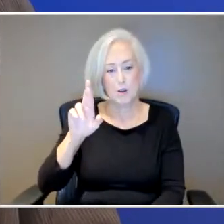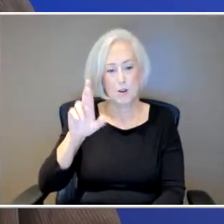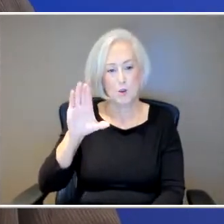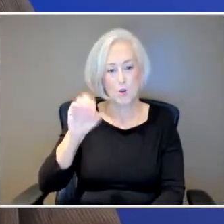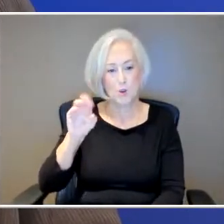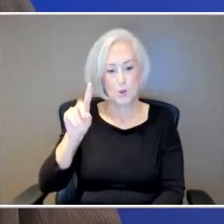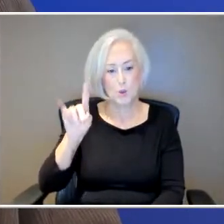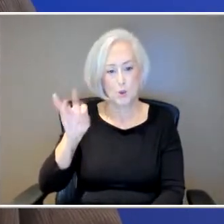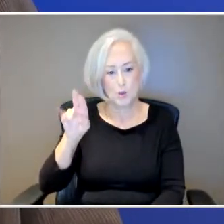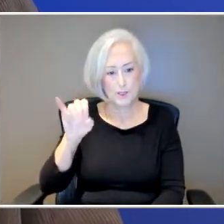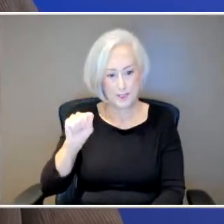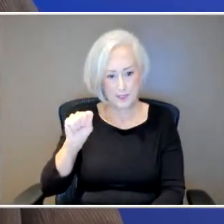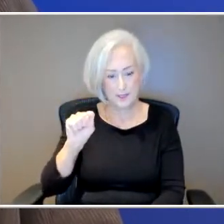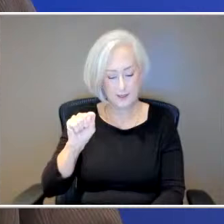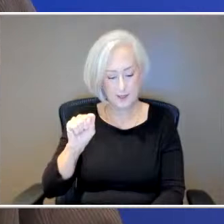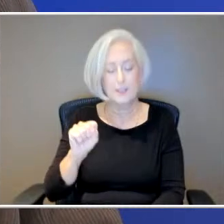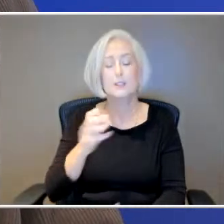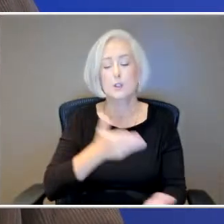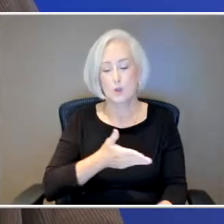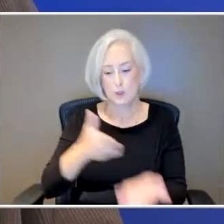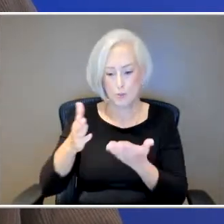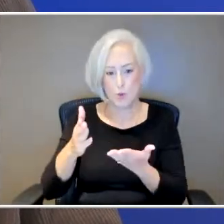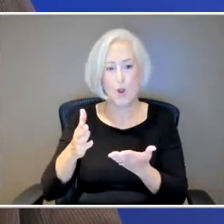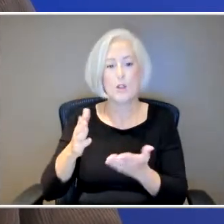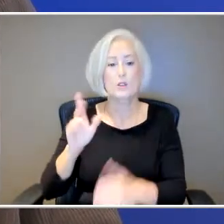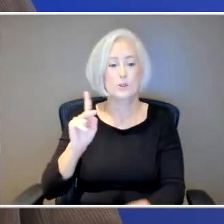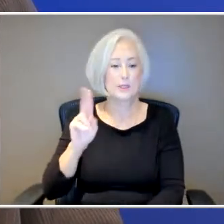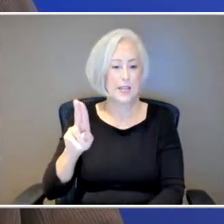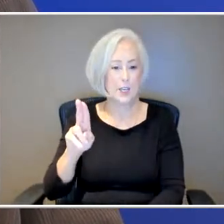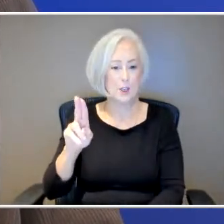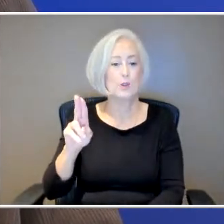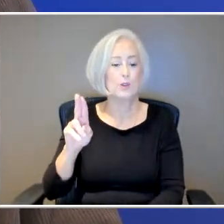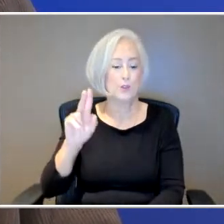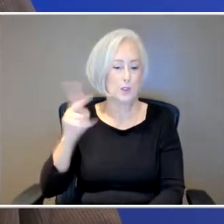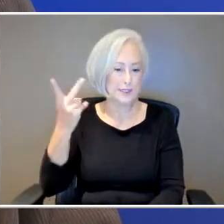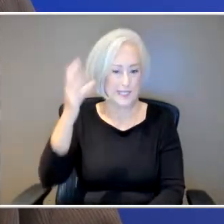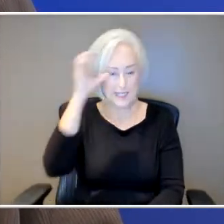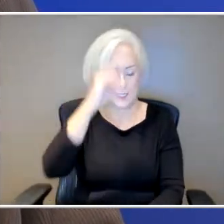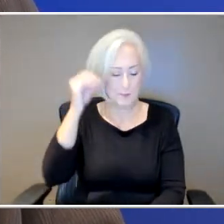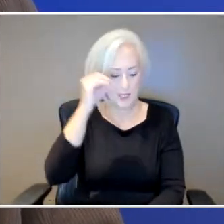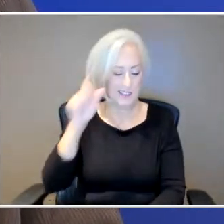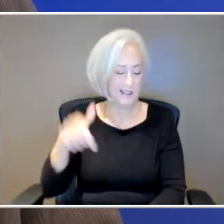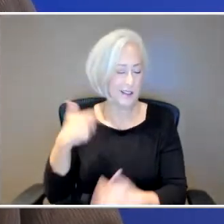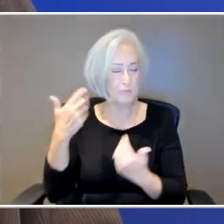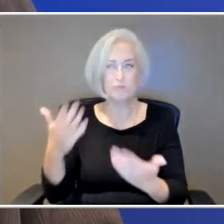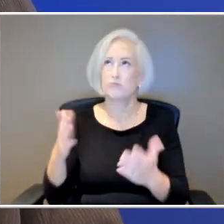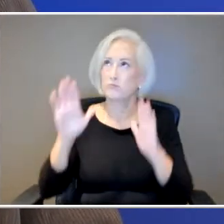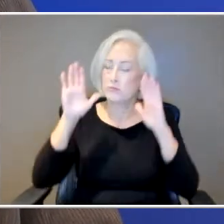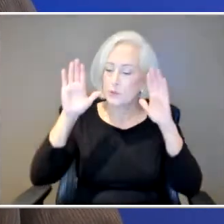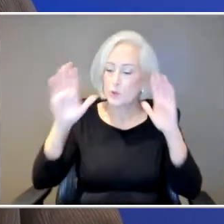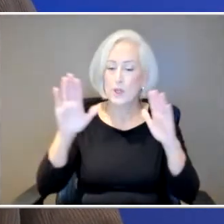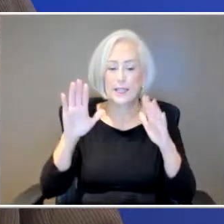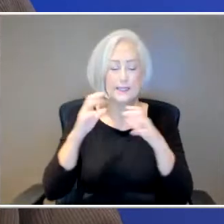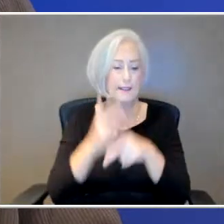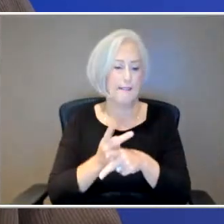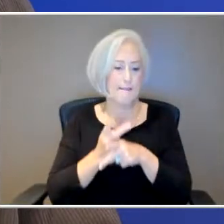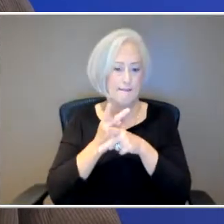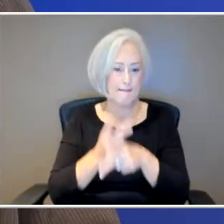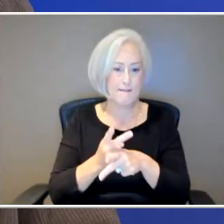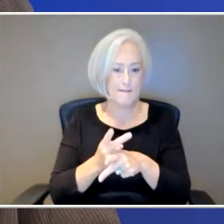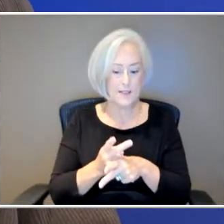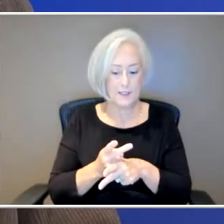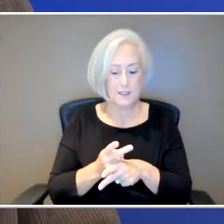second opinion, and because of the wonderful care that KU provides. And so after I received the